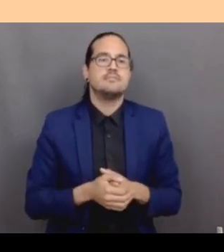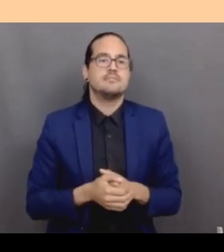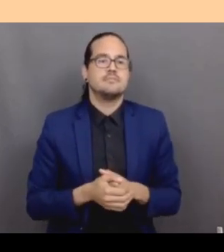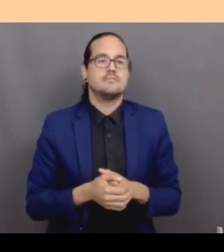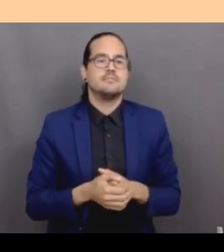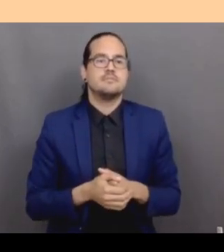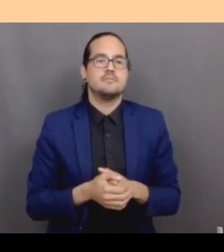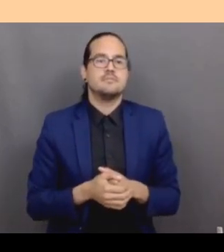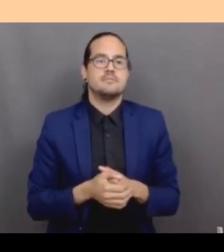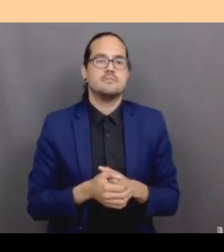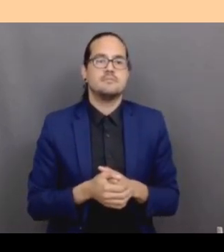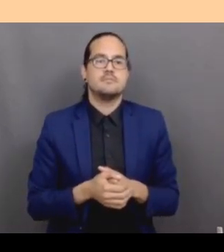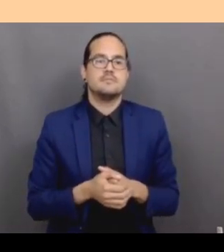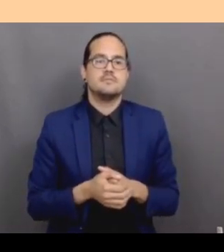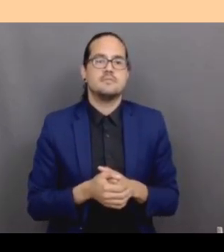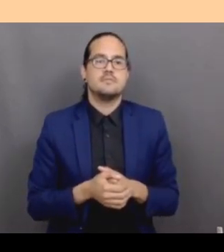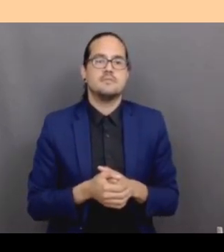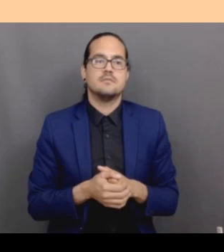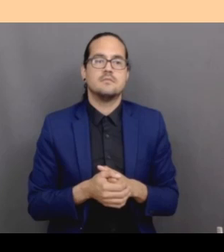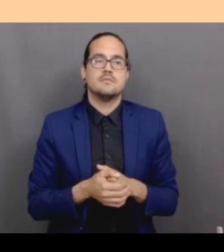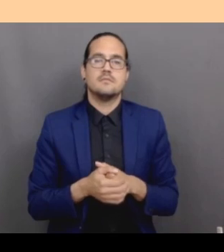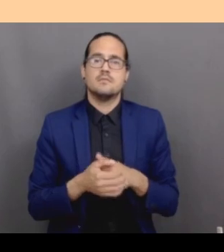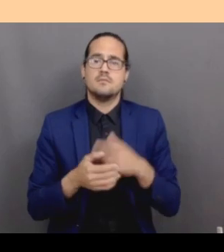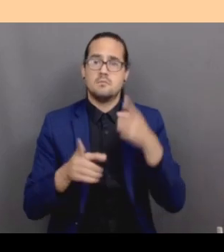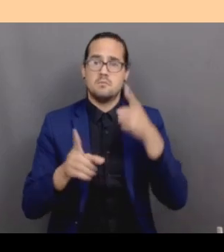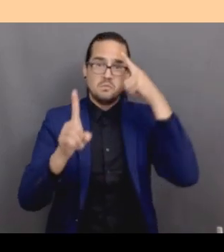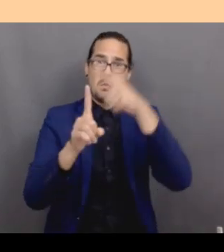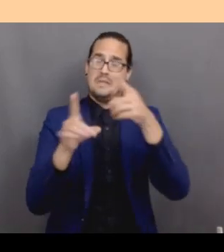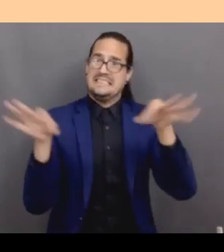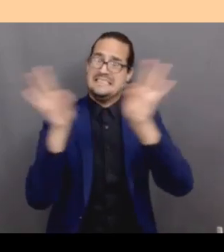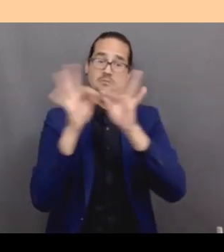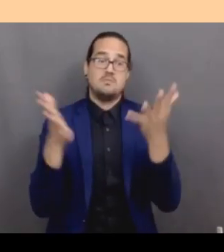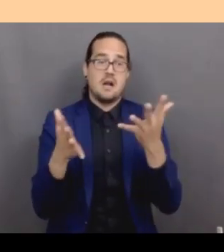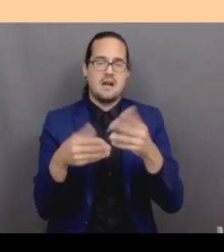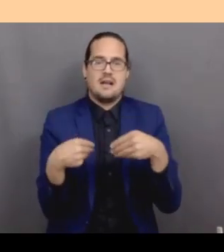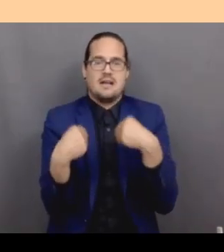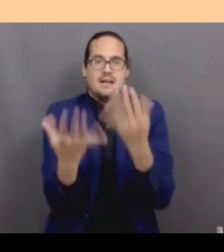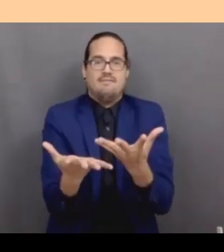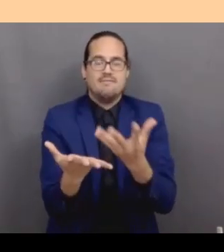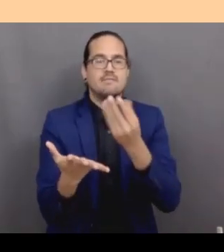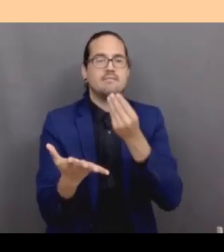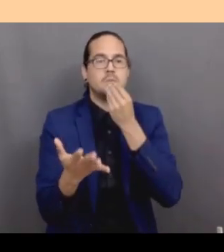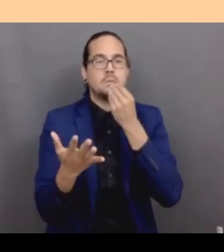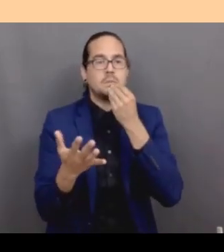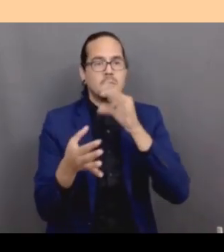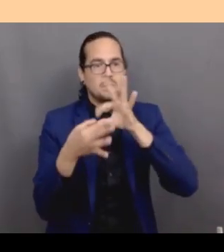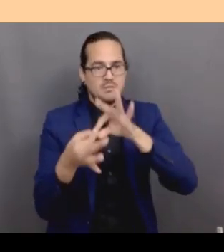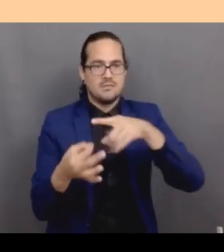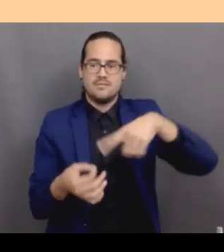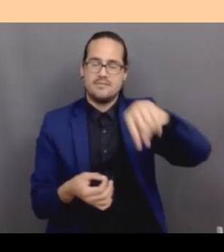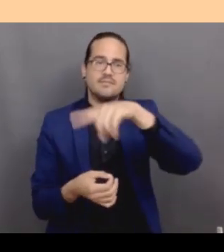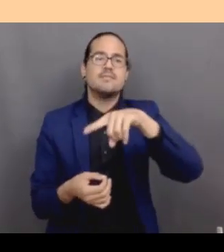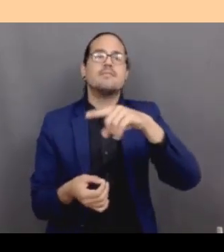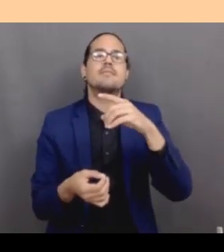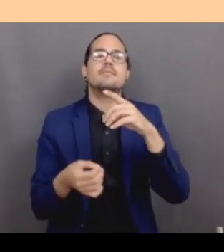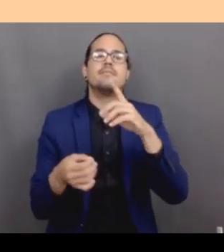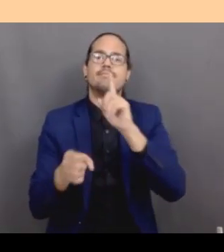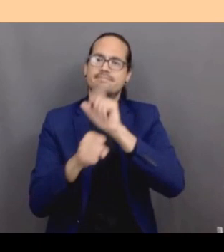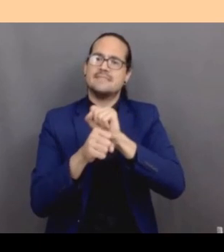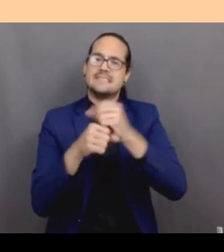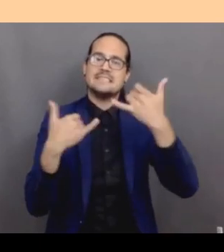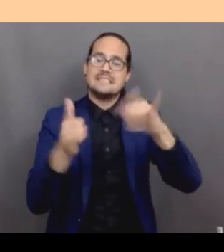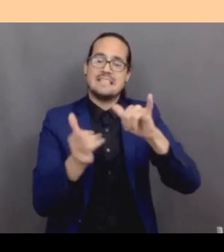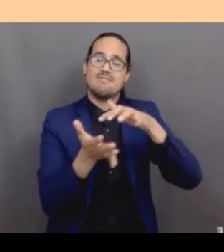senior population, partnering with our community-based organizations to ensure vulnerable older adults living alone